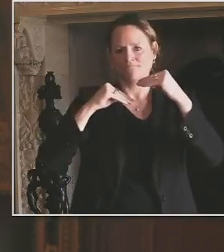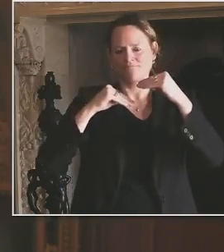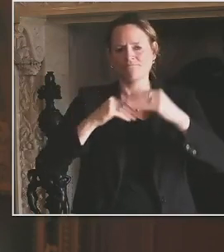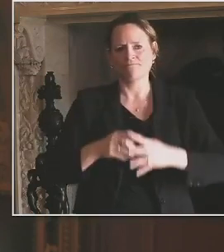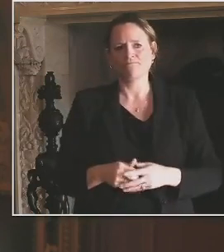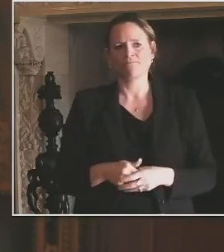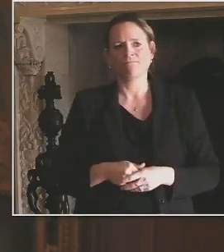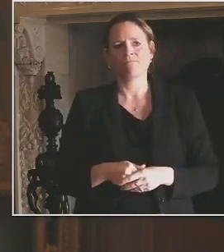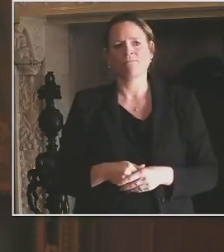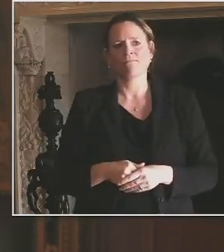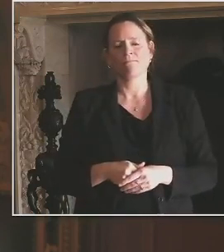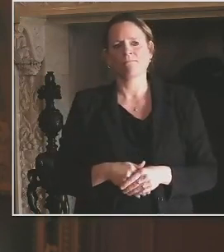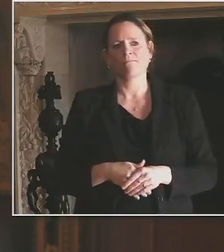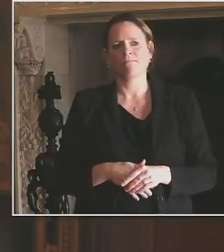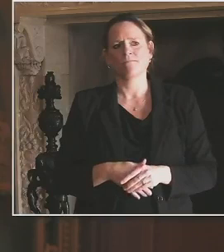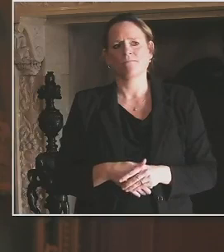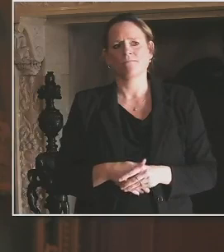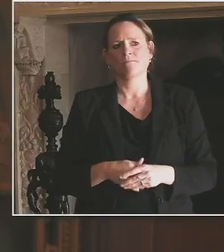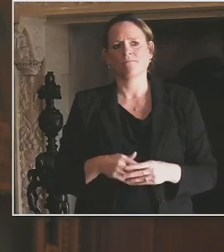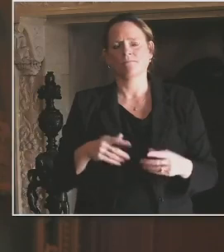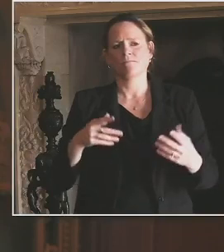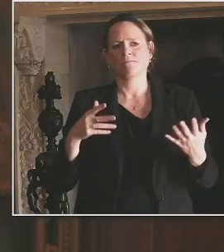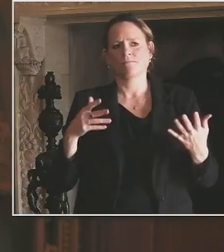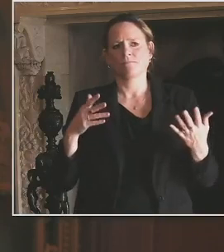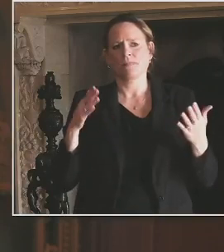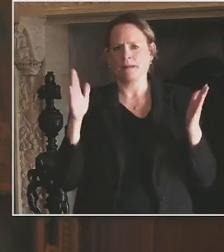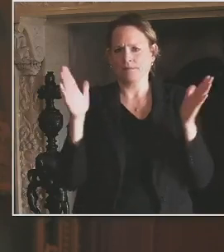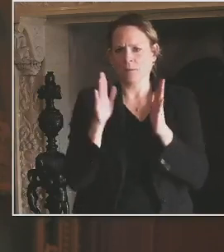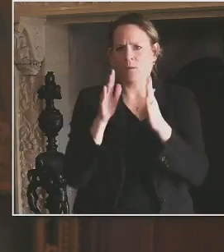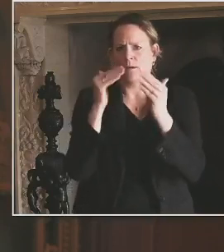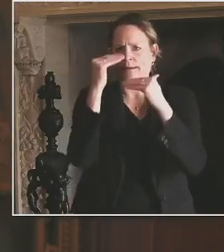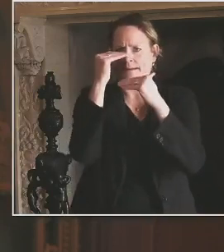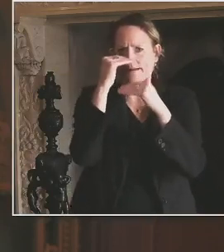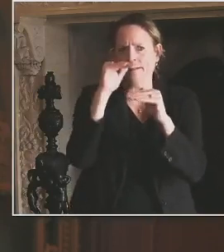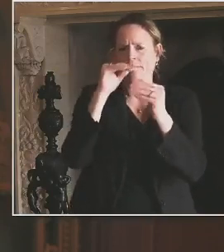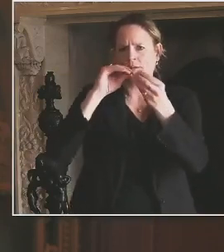right now. So the story is getting stronger and the evidence is getting stronger, and